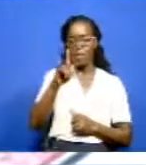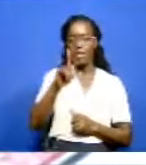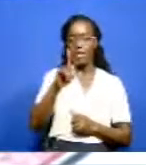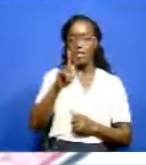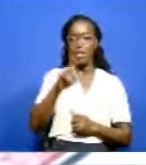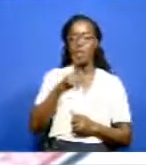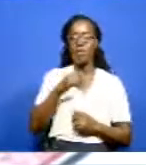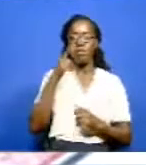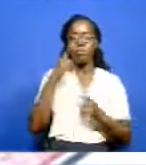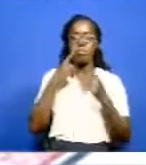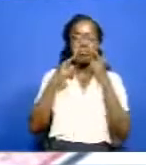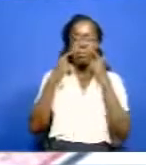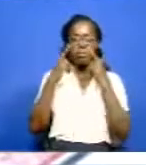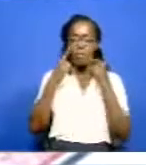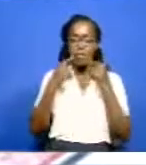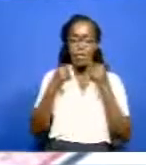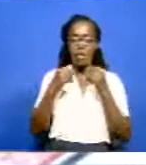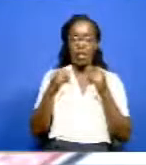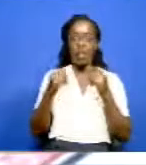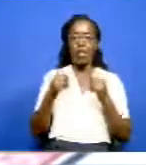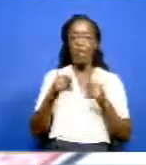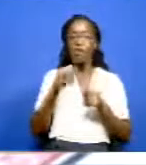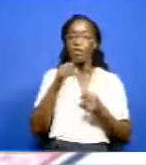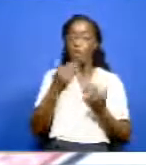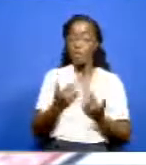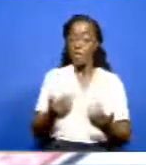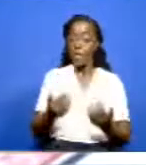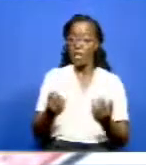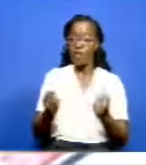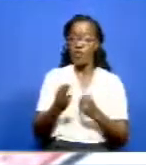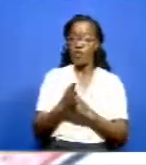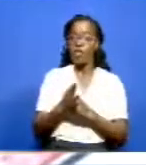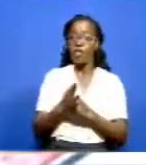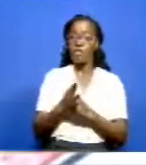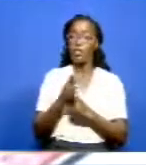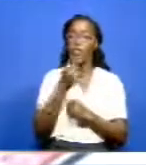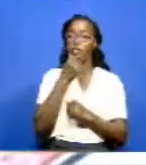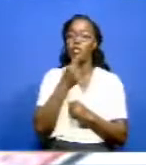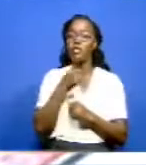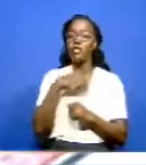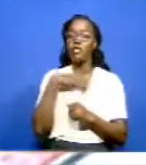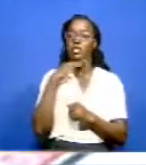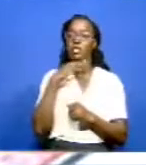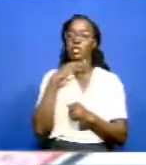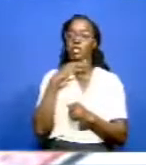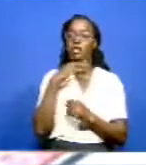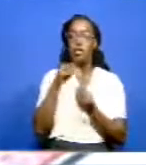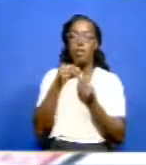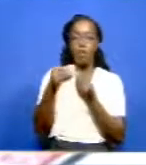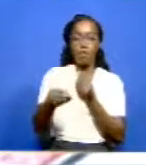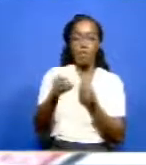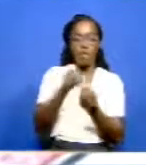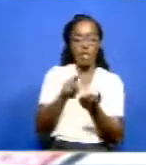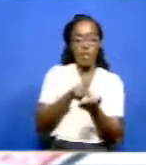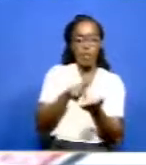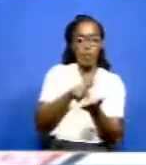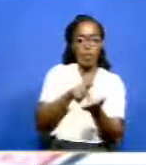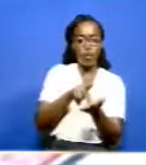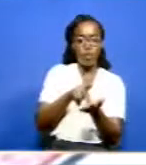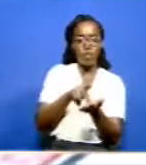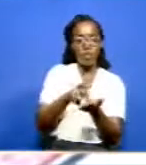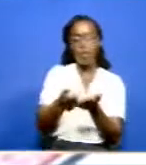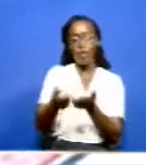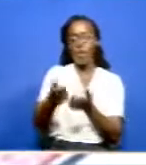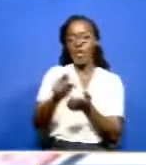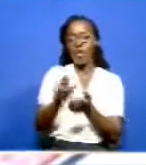County, after the death of a 14-year-old child who ate a banana that was said to be poisoned. Four others between the